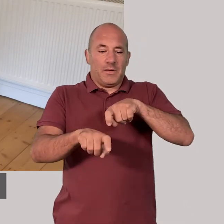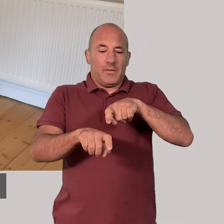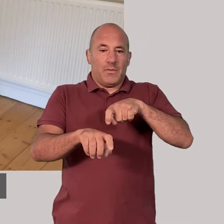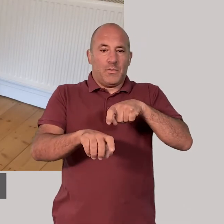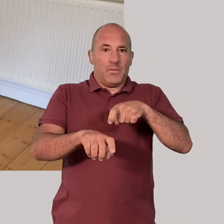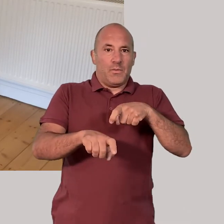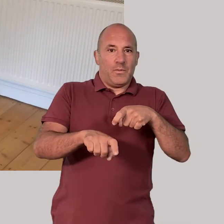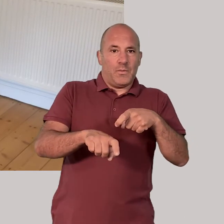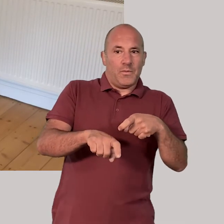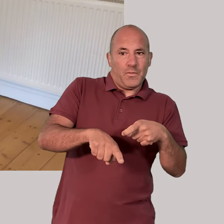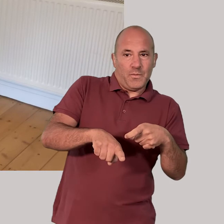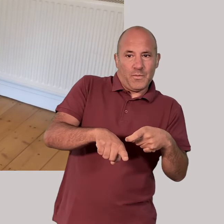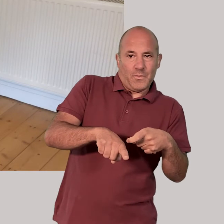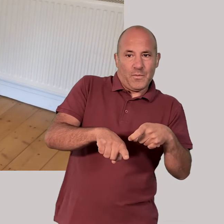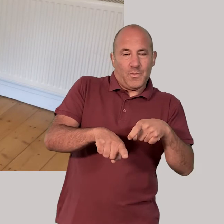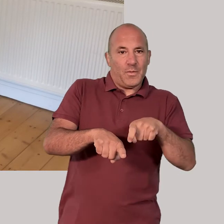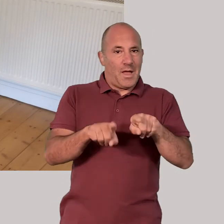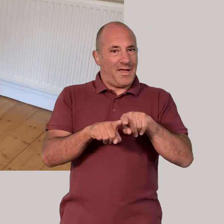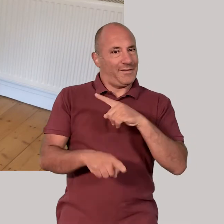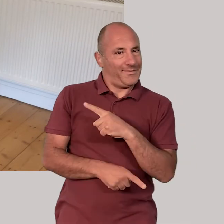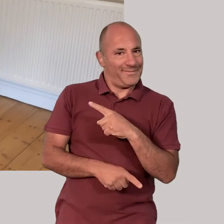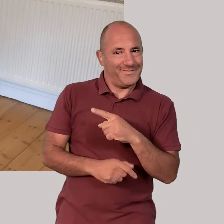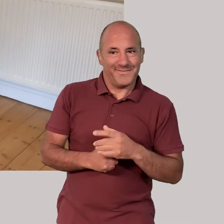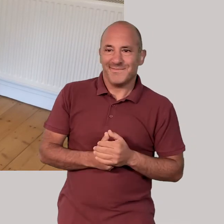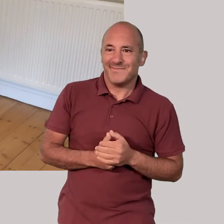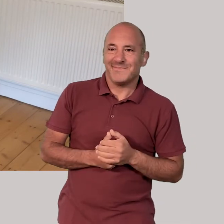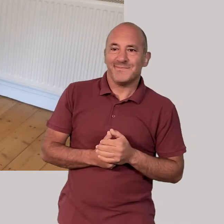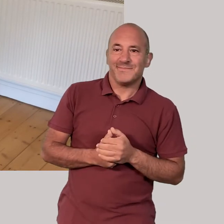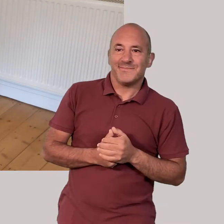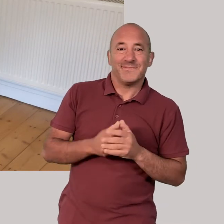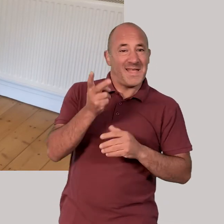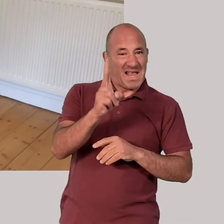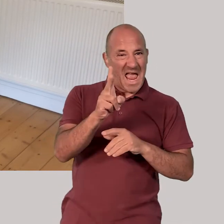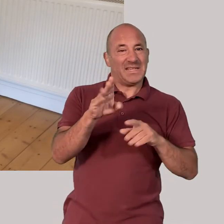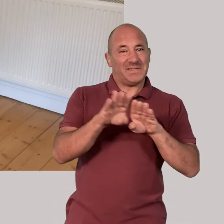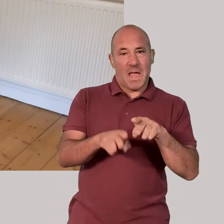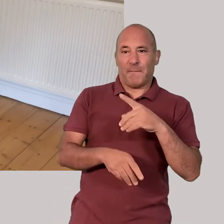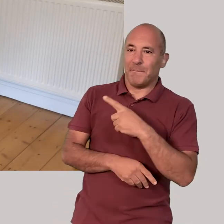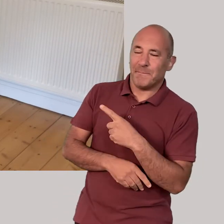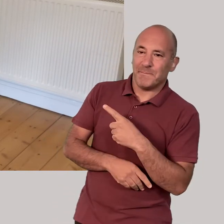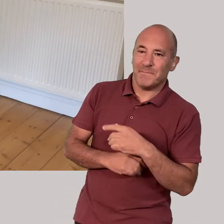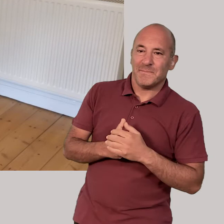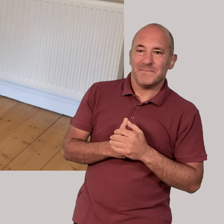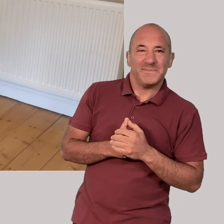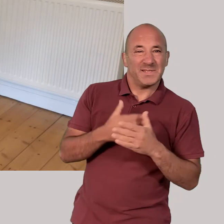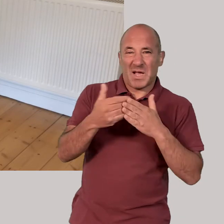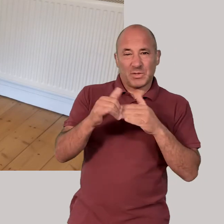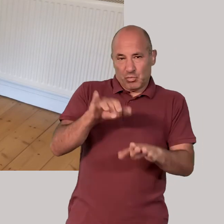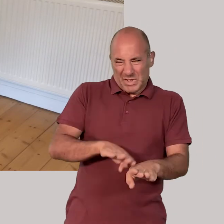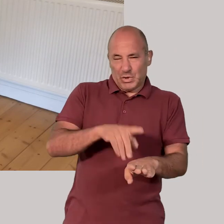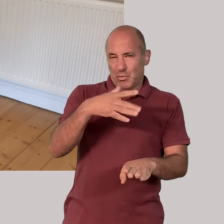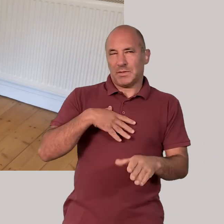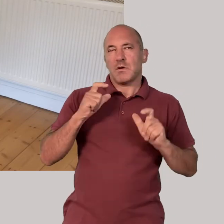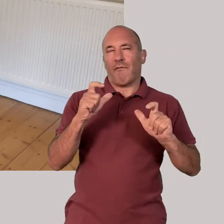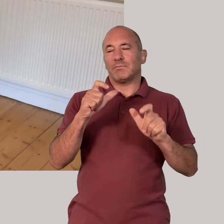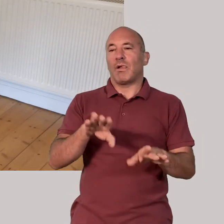bit. And then come back in, and down, and again. What height do you want it